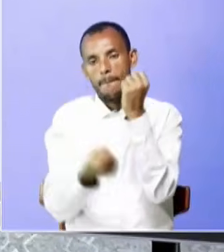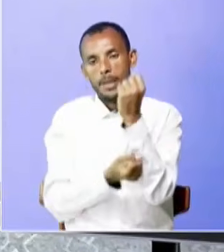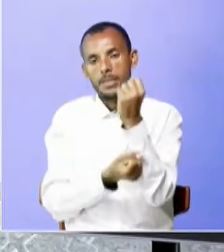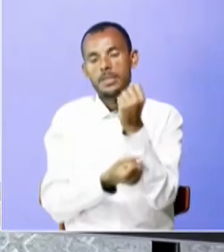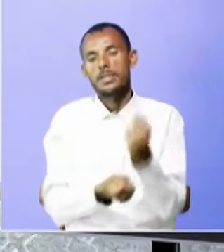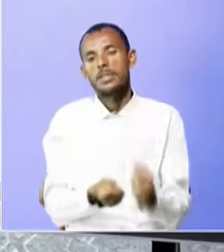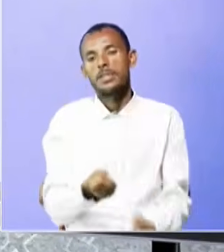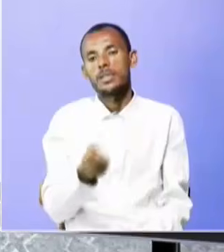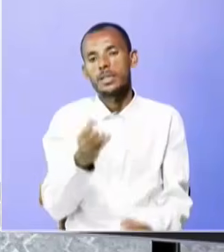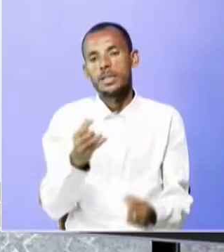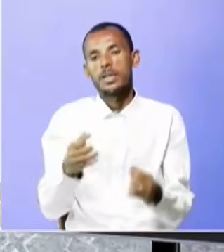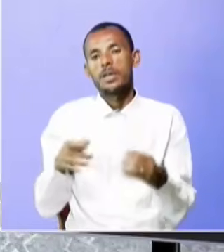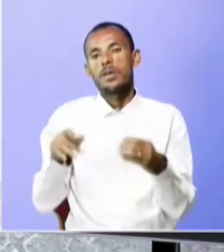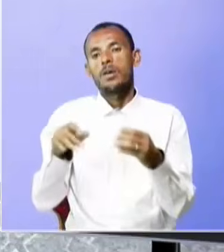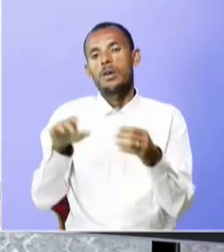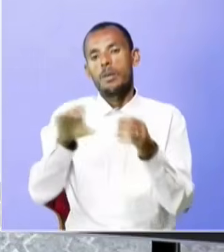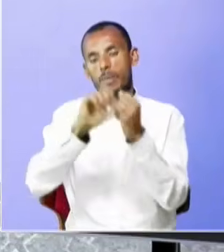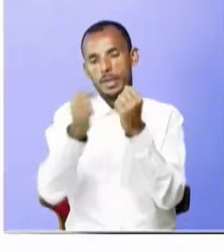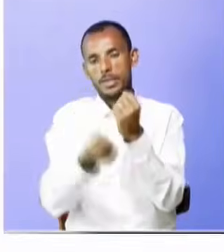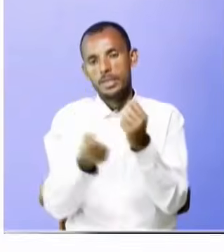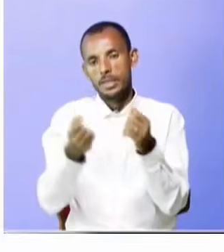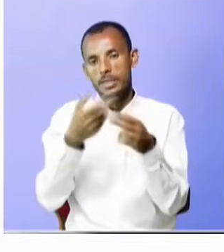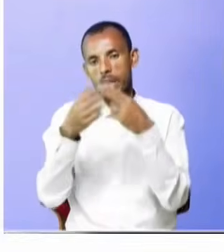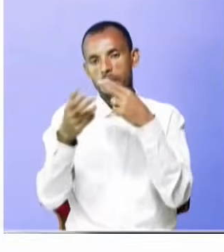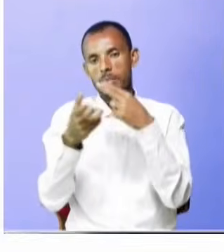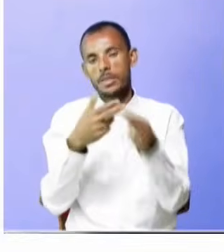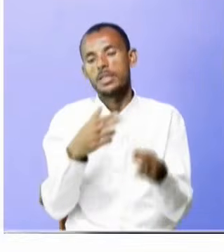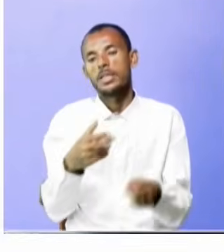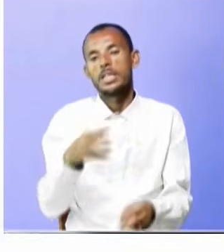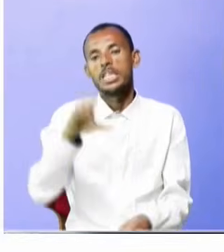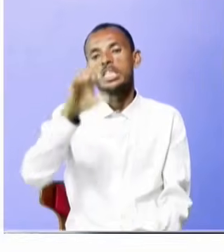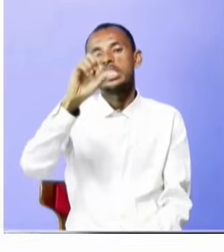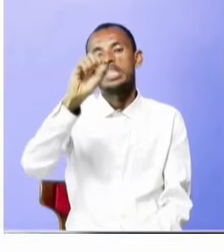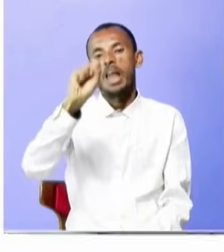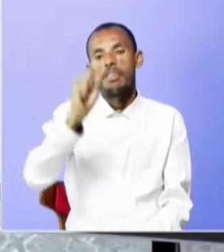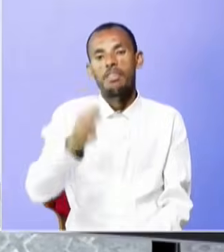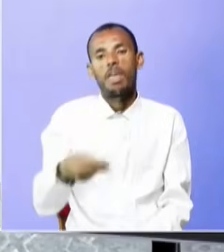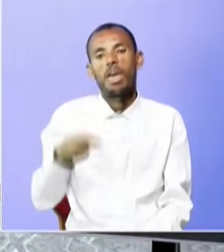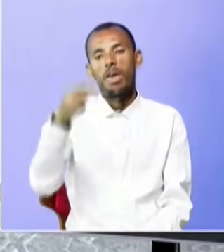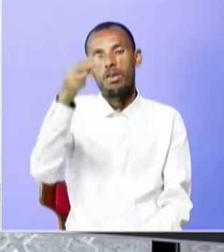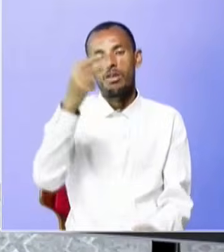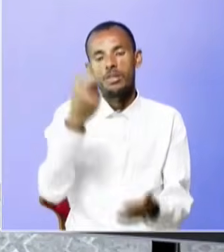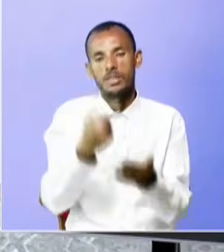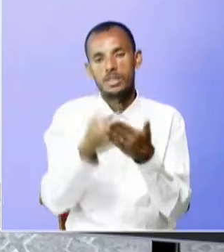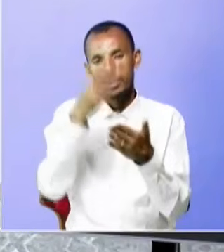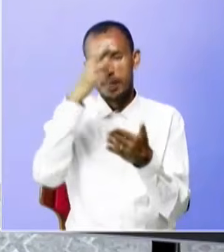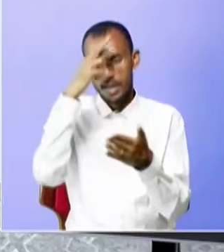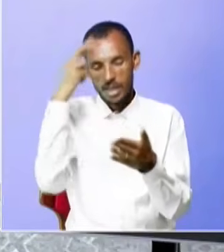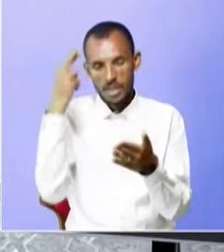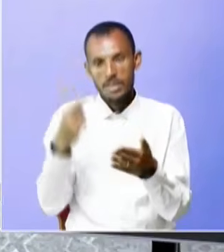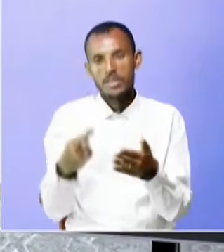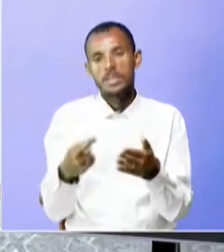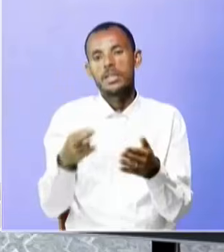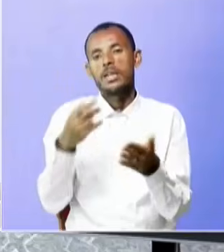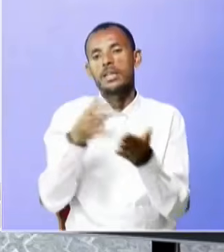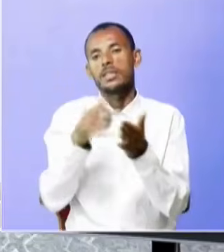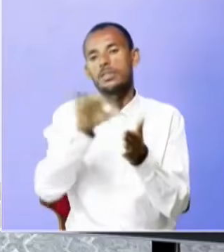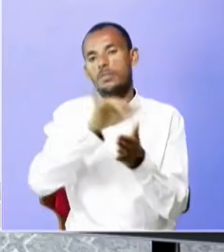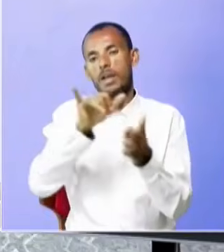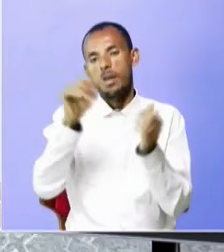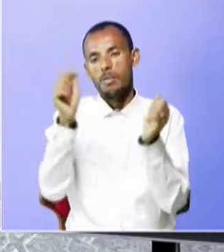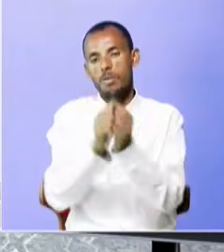the periphery of the base, times slant height. Okay, this case, the slant height is similar for both